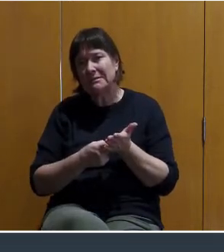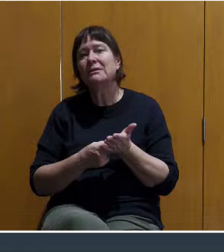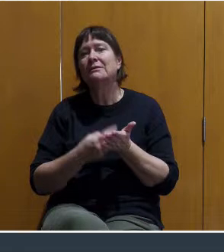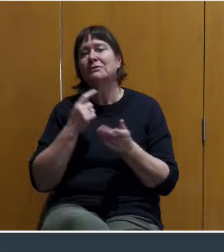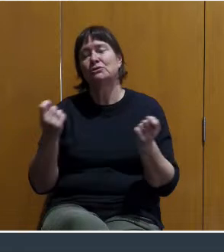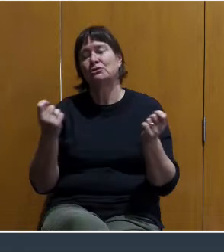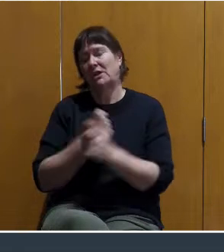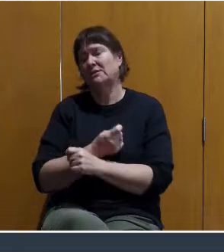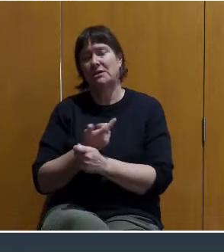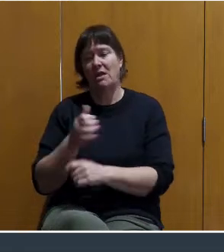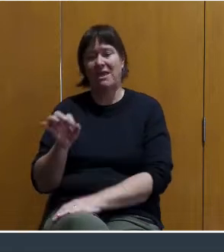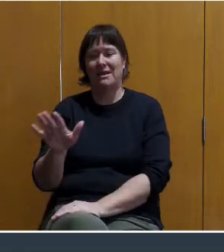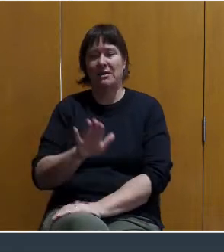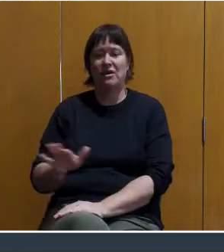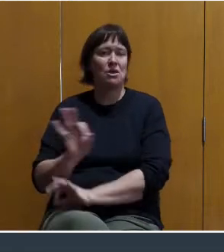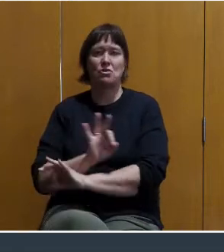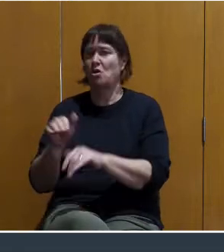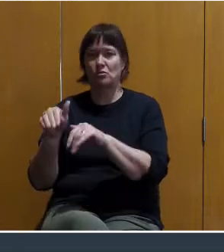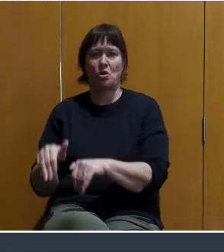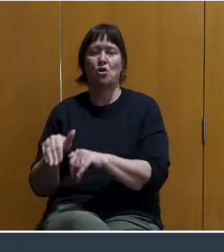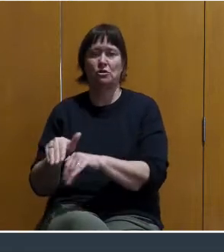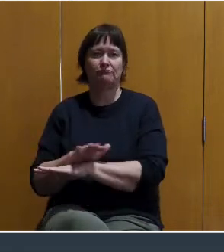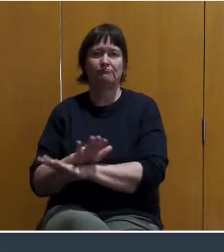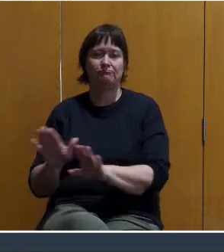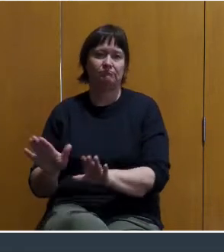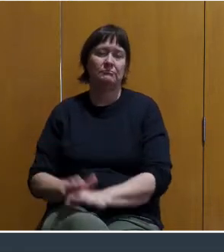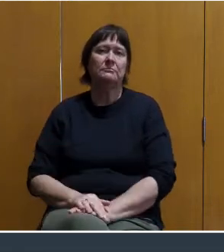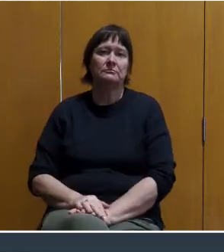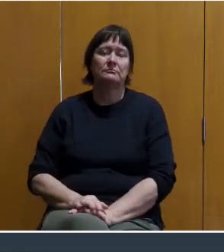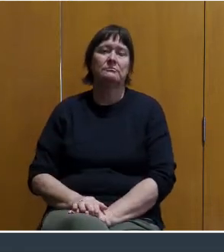have that area for dogs on thank lead. you.